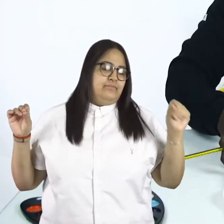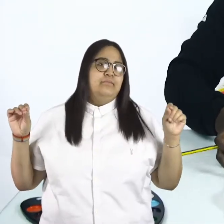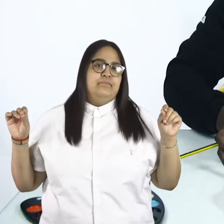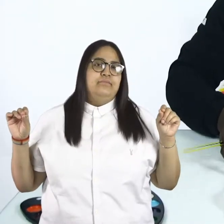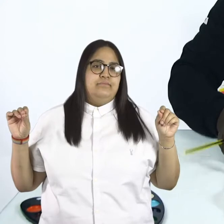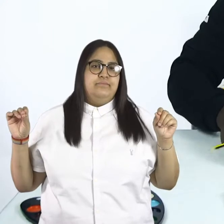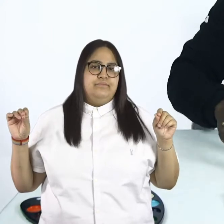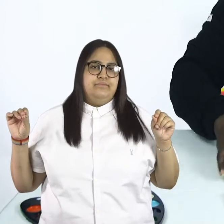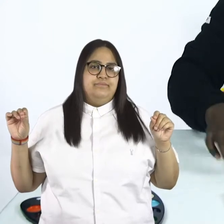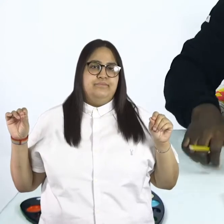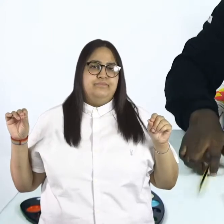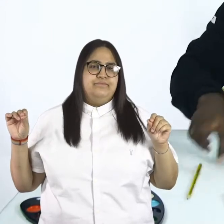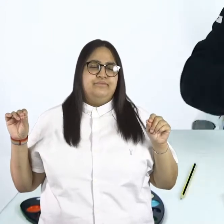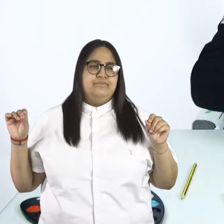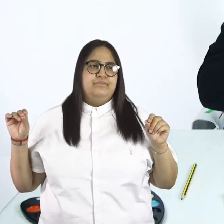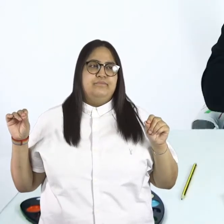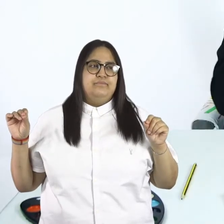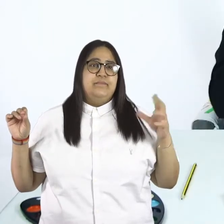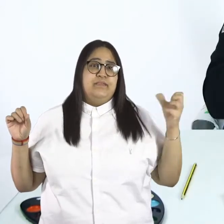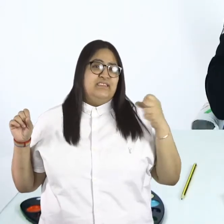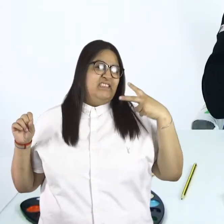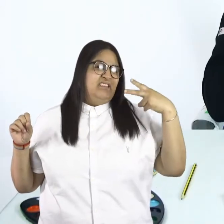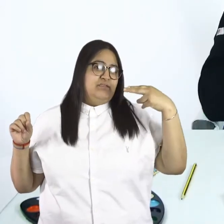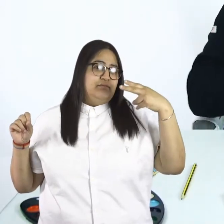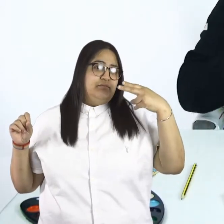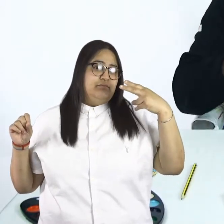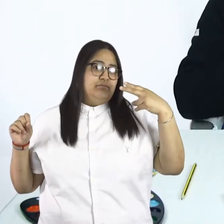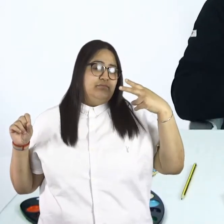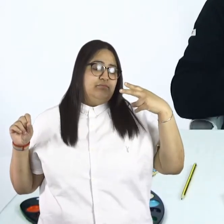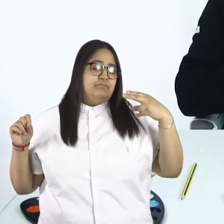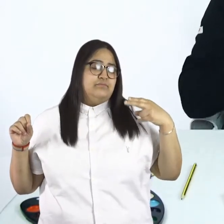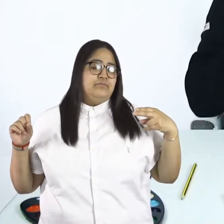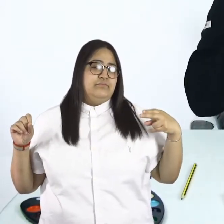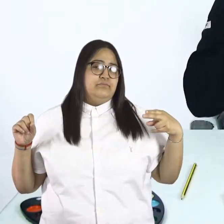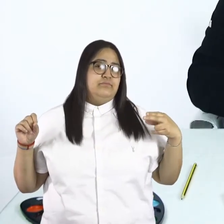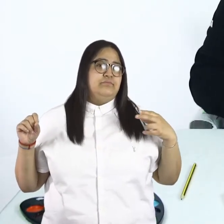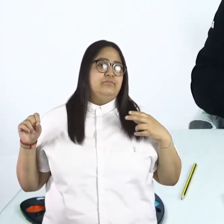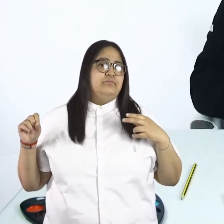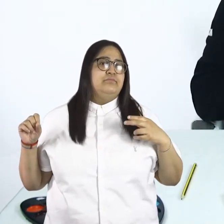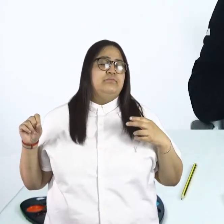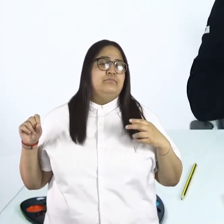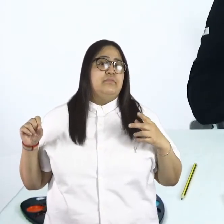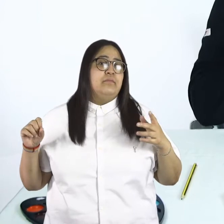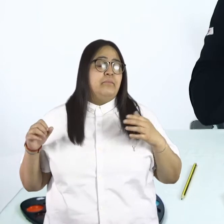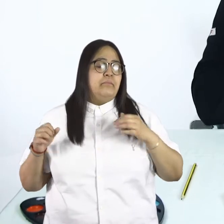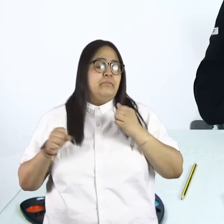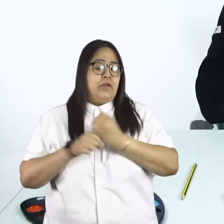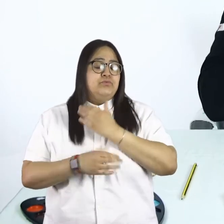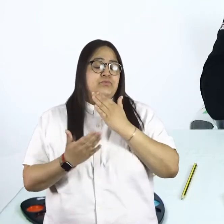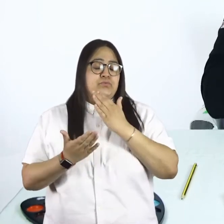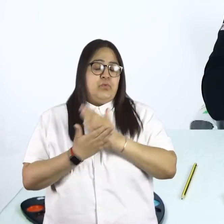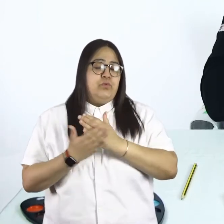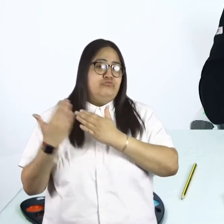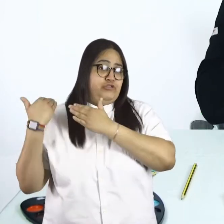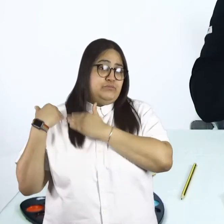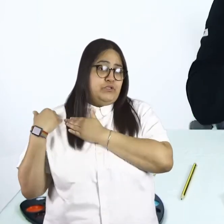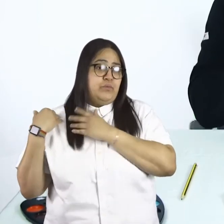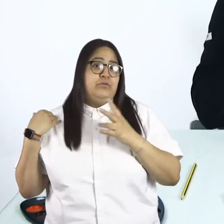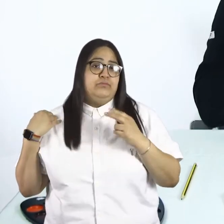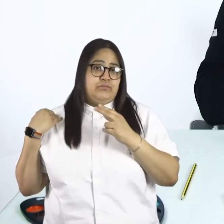you're going to get your scissors. Use it very responsibly. Young kids, if you're not allowed